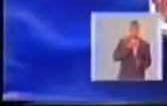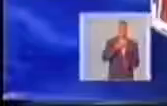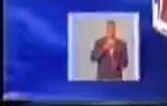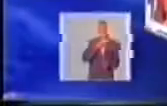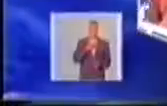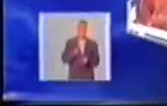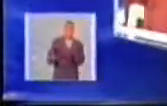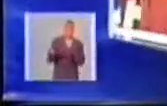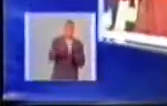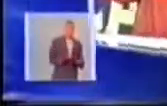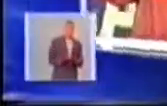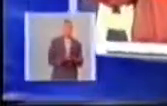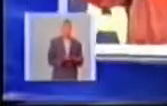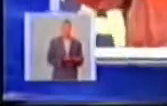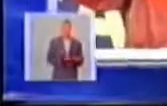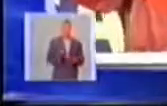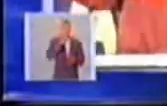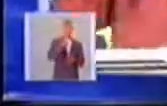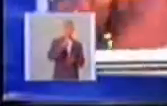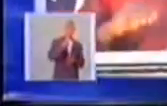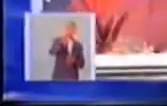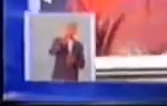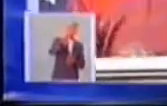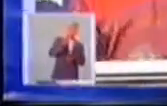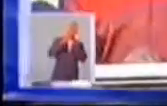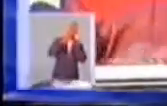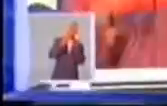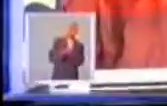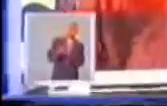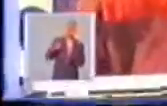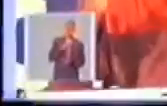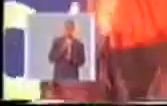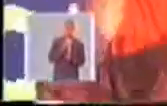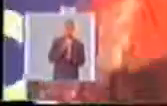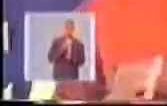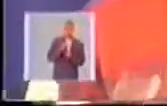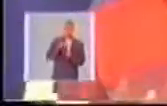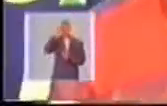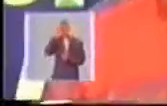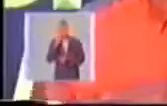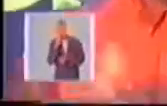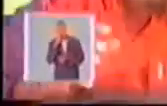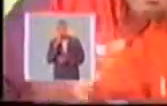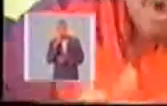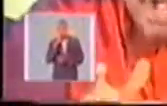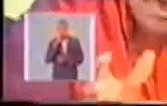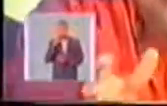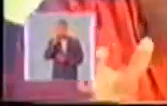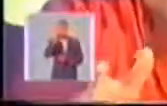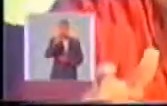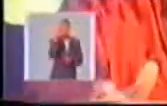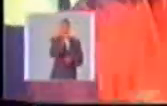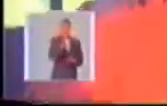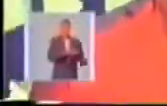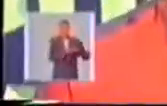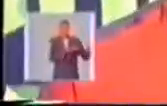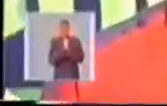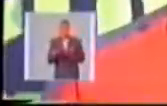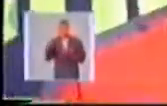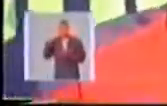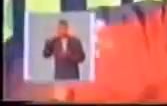bonibi. Our chapter 1, Malachi chapter 1, was something I know canoe. Now bonia omo yen said, Womo echo and go upon after the butchano